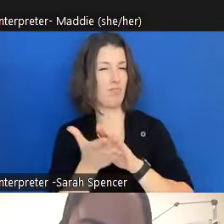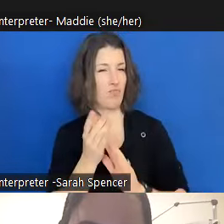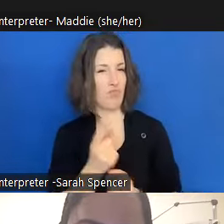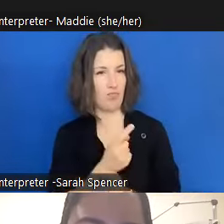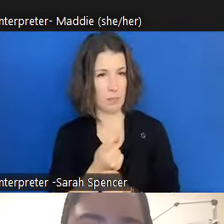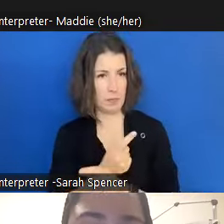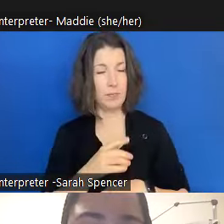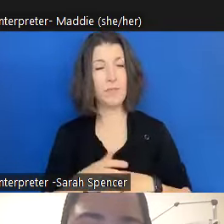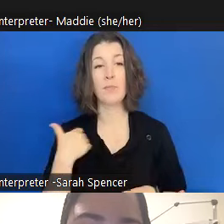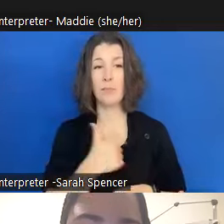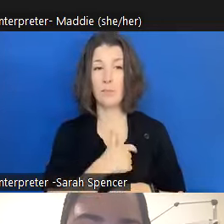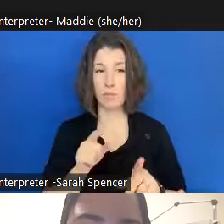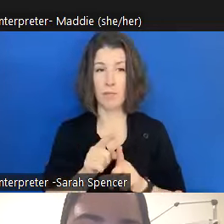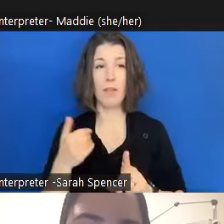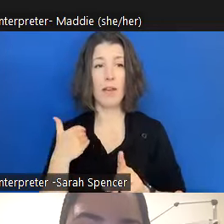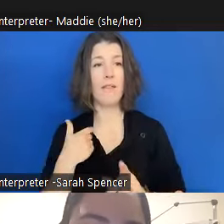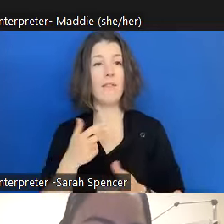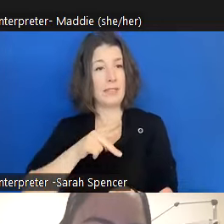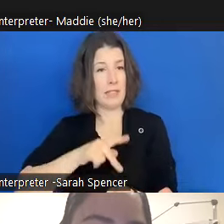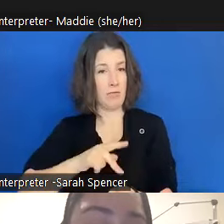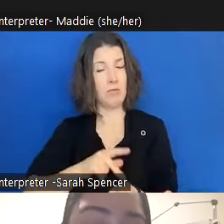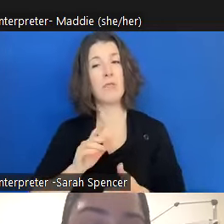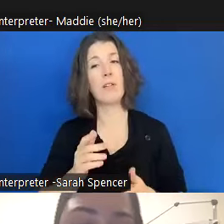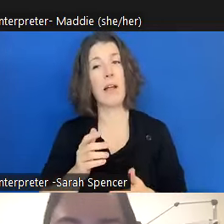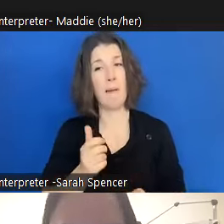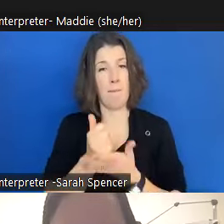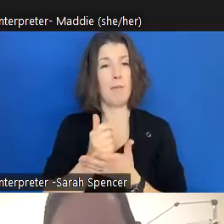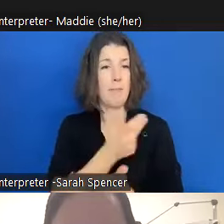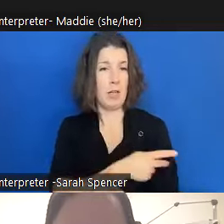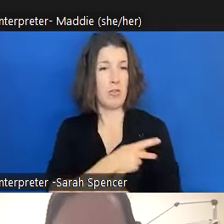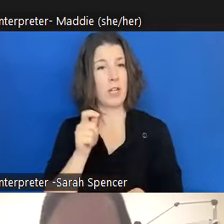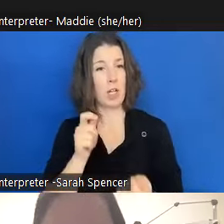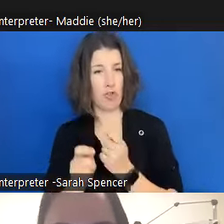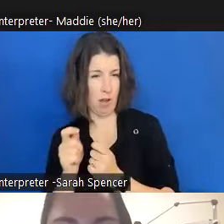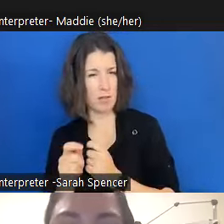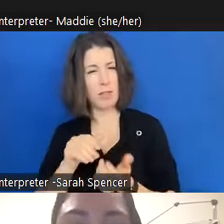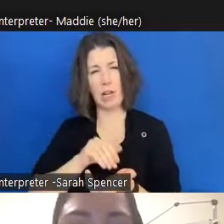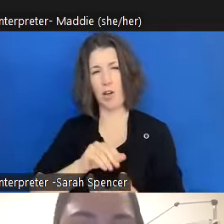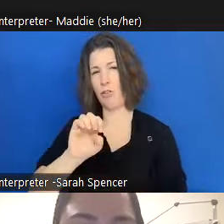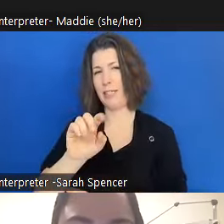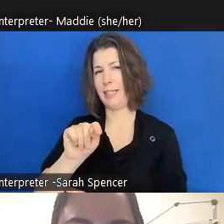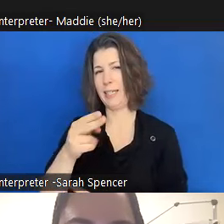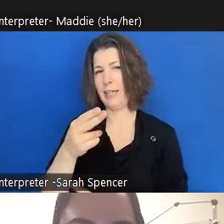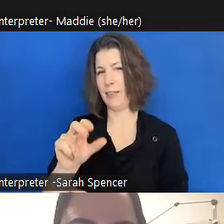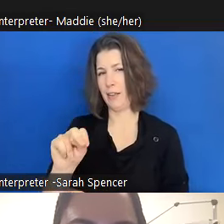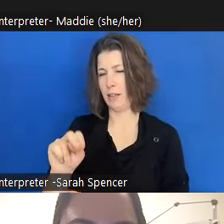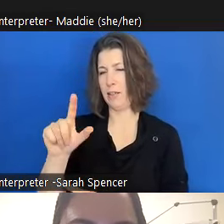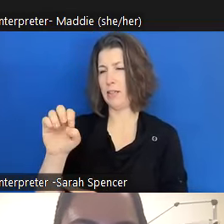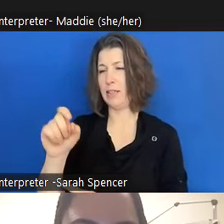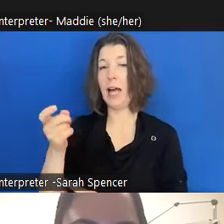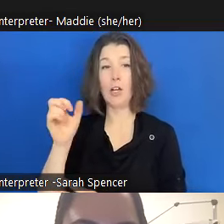vision loss. Our provider is Dr. Ethan Lester, and I will talk a little bit about him in a future slide.